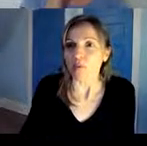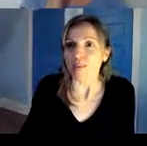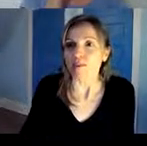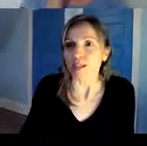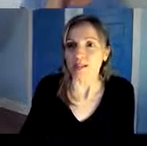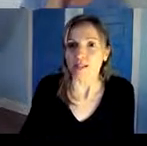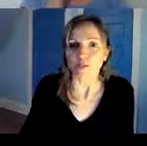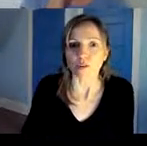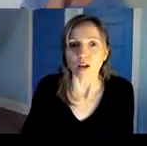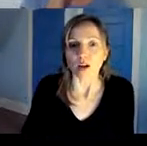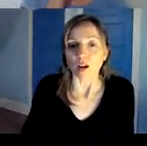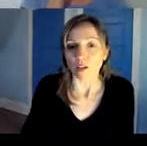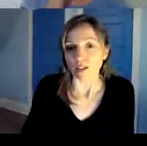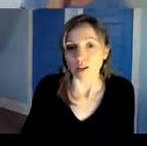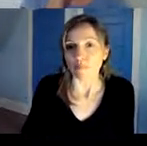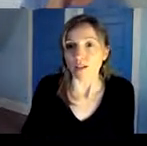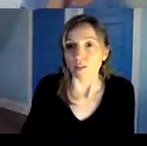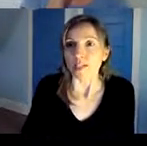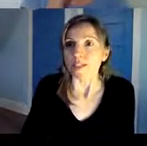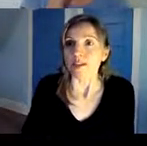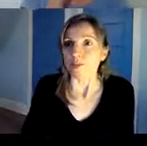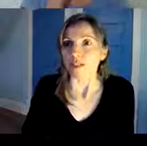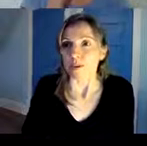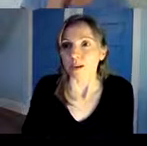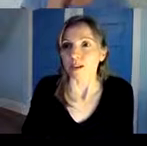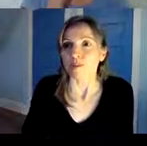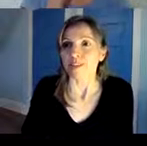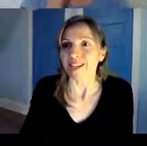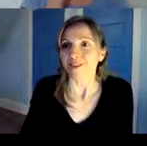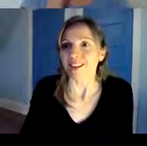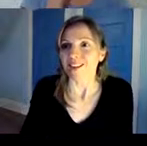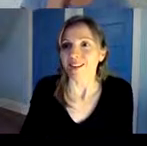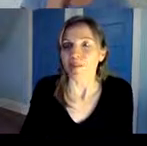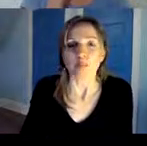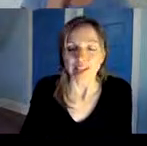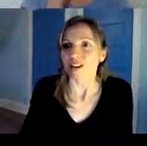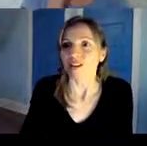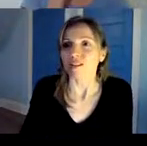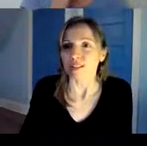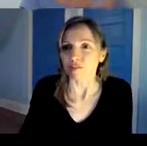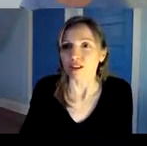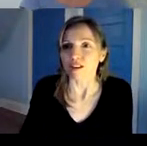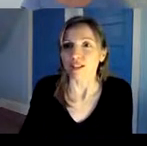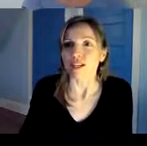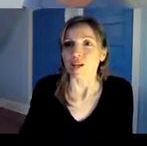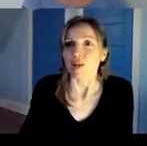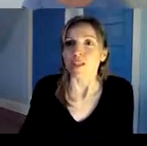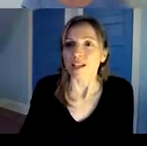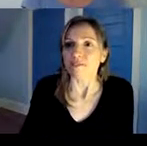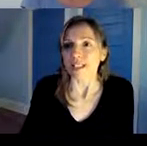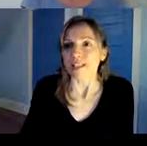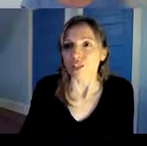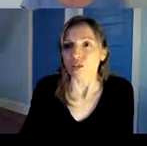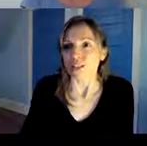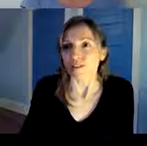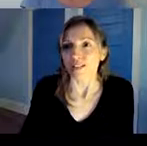a significant pathway for invasive species for a long time, but it doesn't have to be that way. I'm not down on gardening. I'm a big gardener. I love gardening. But we